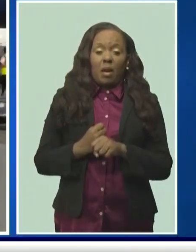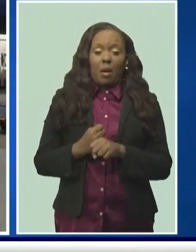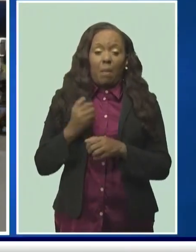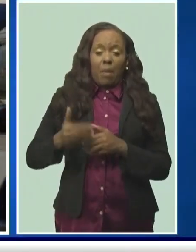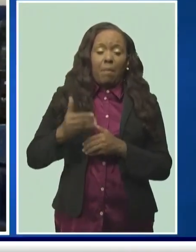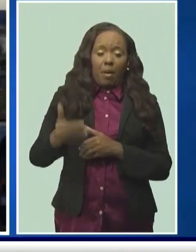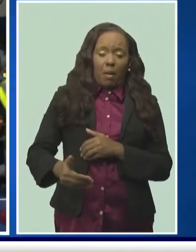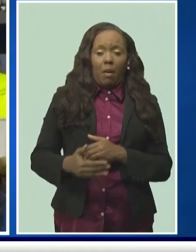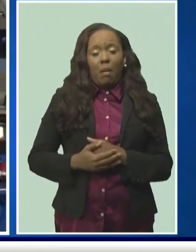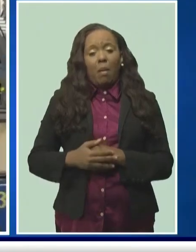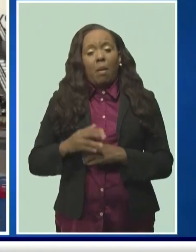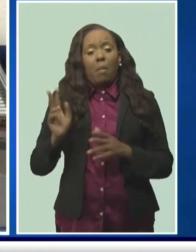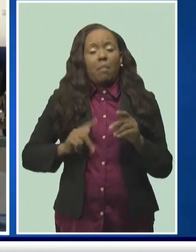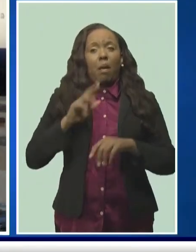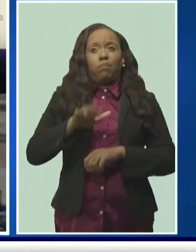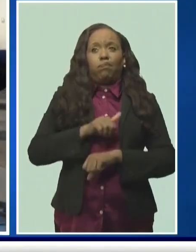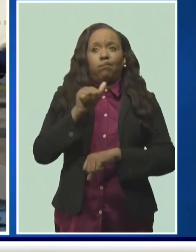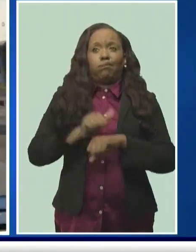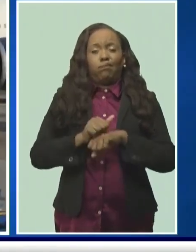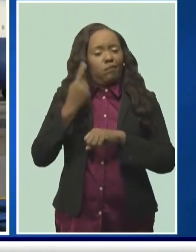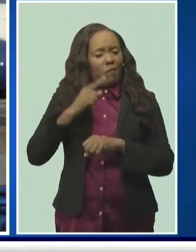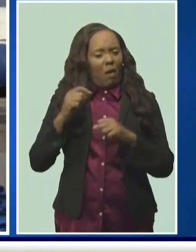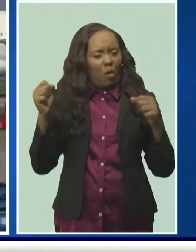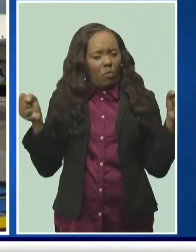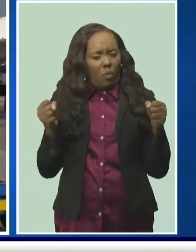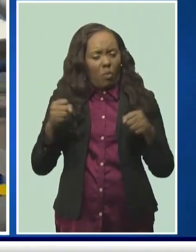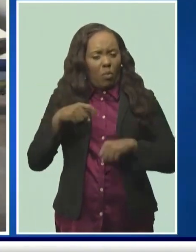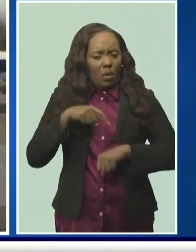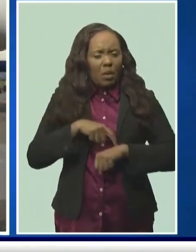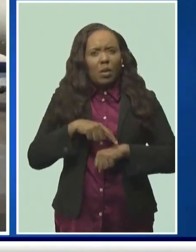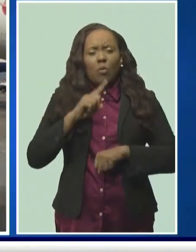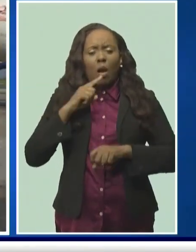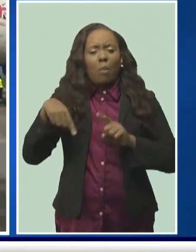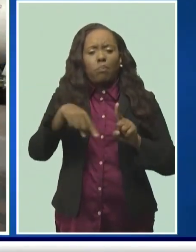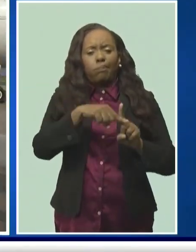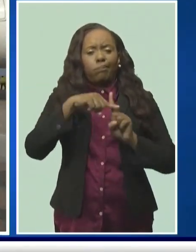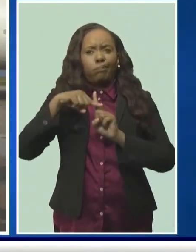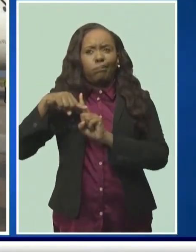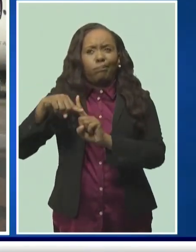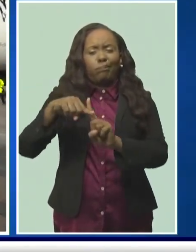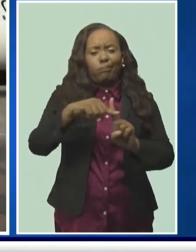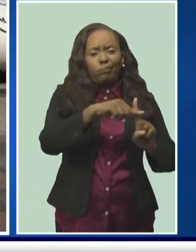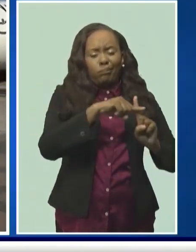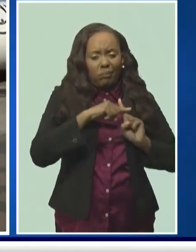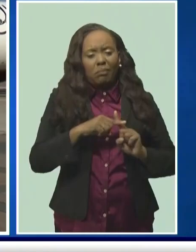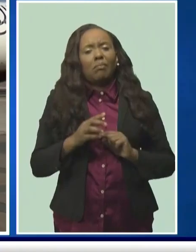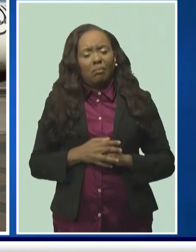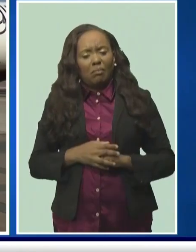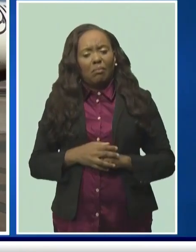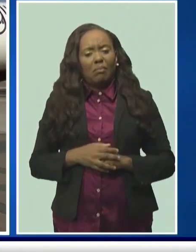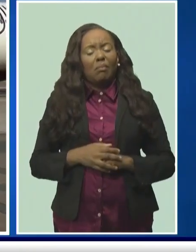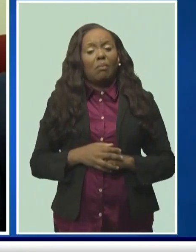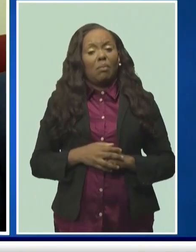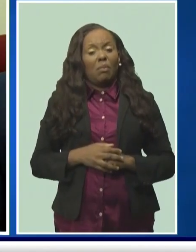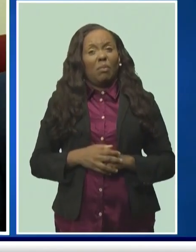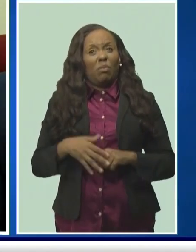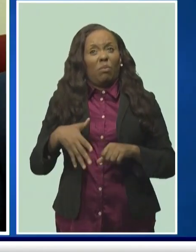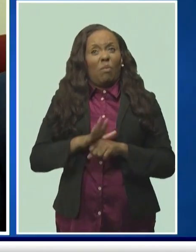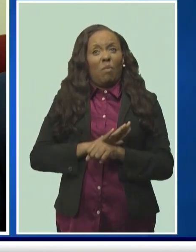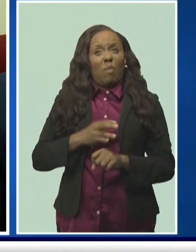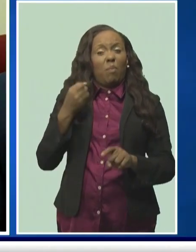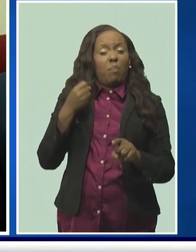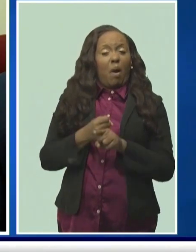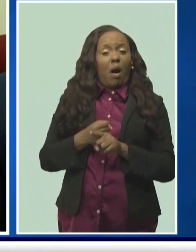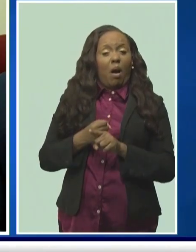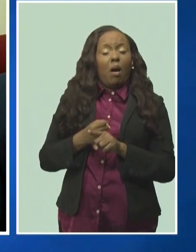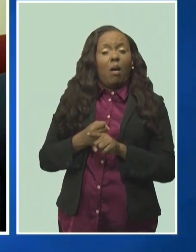the winter tourist season are looking positive as the island rebounds from the COVID-19 pandemic. Business